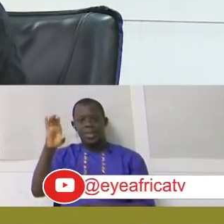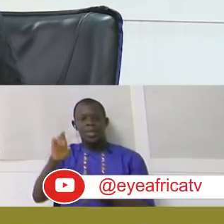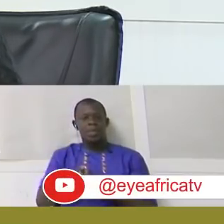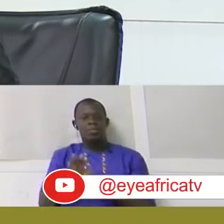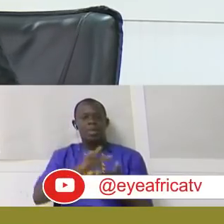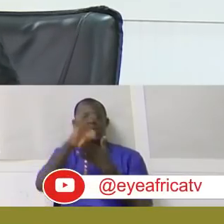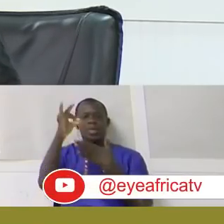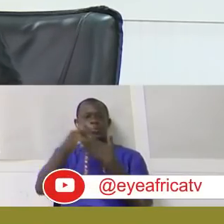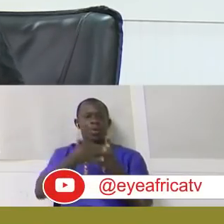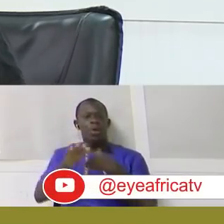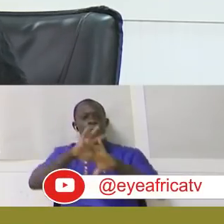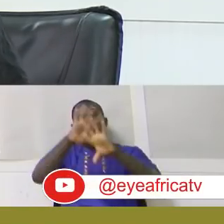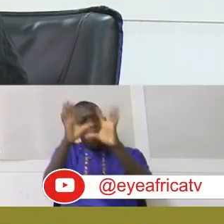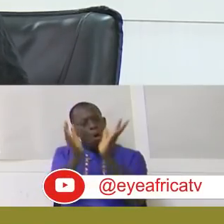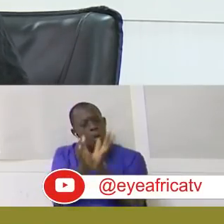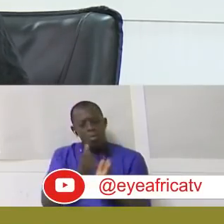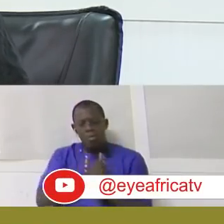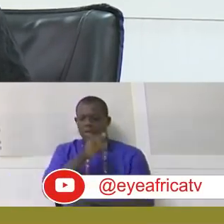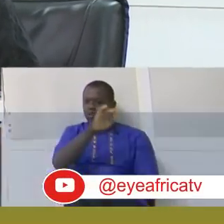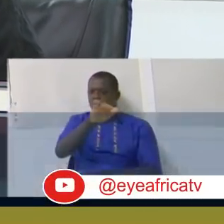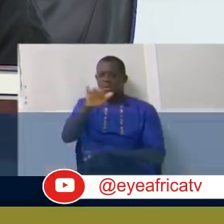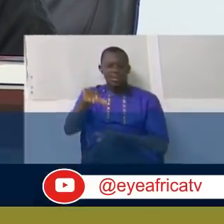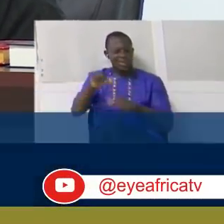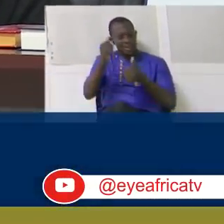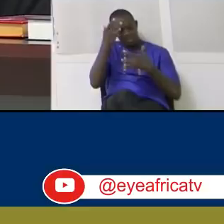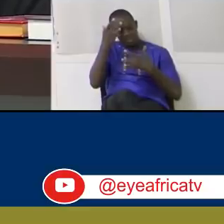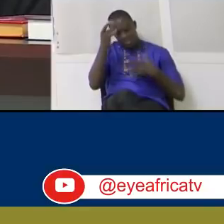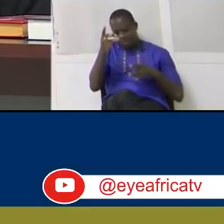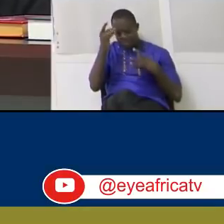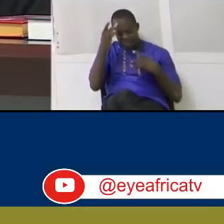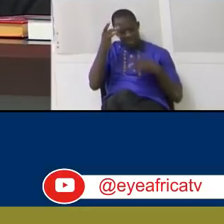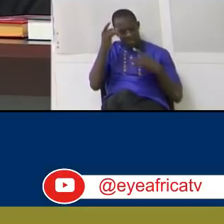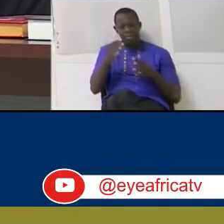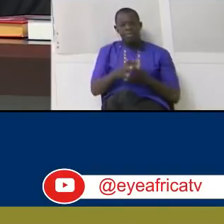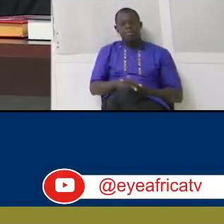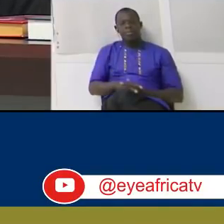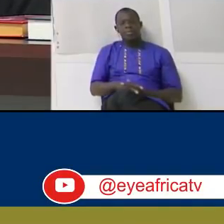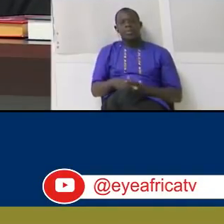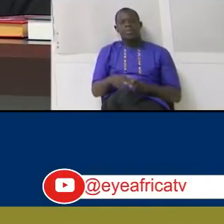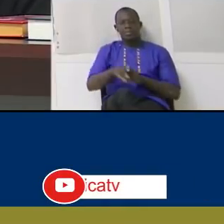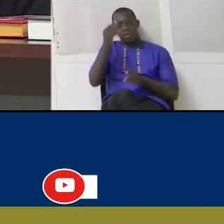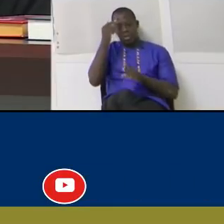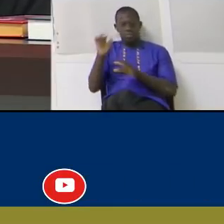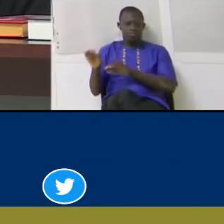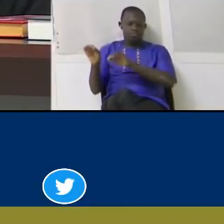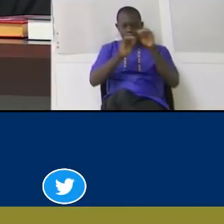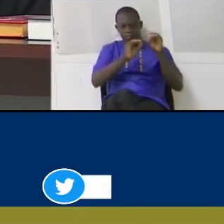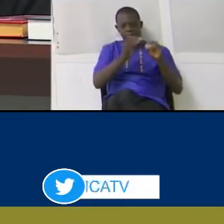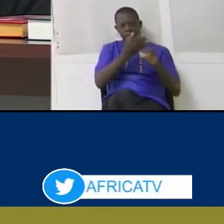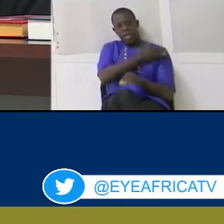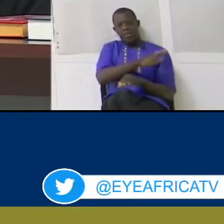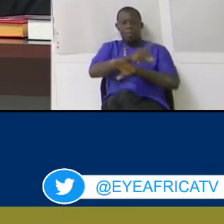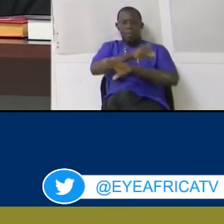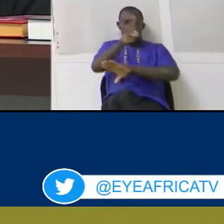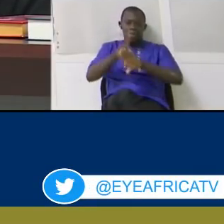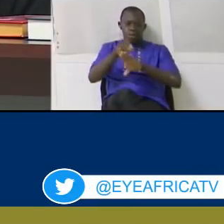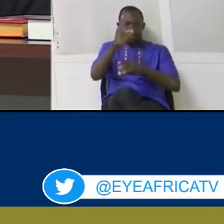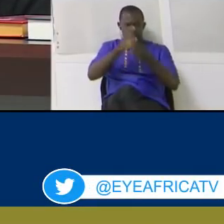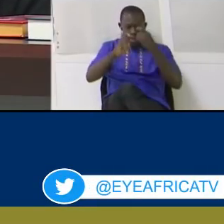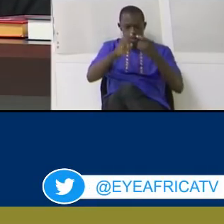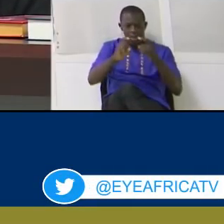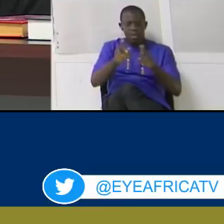fever. I relocated, all of my children began to get sick. Fa joge wat fofu. I left that place again.